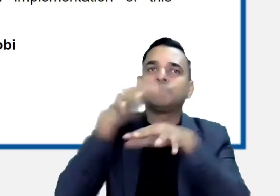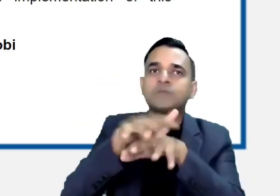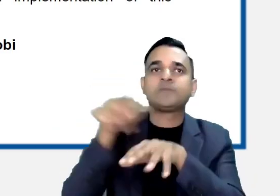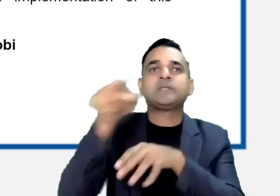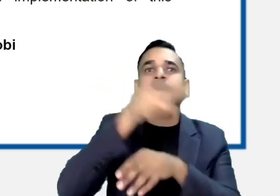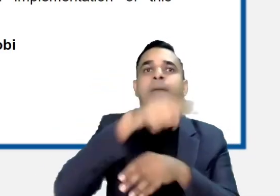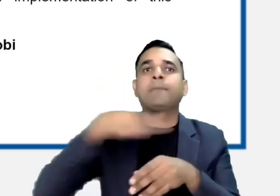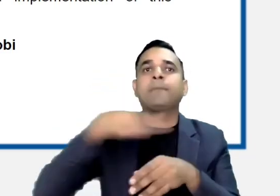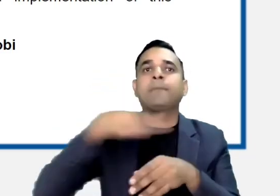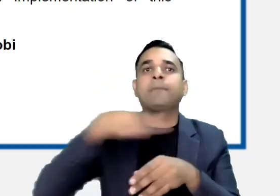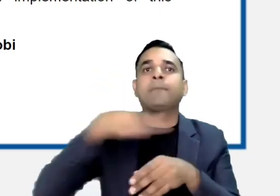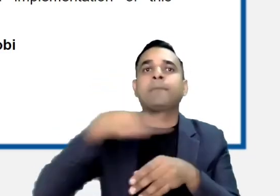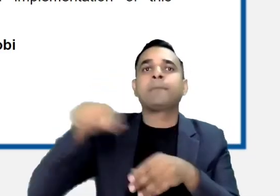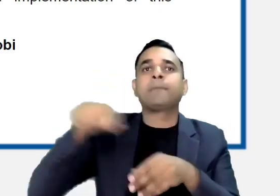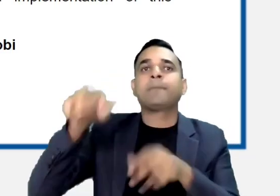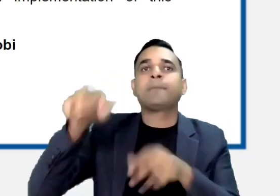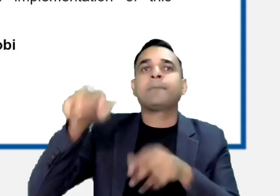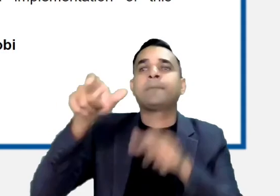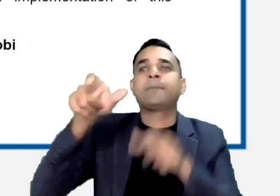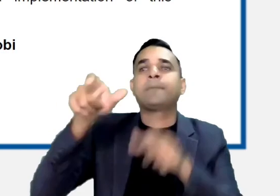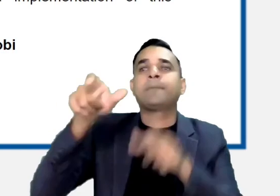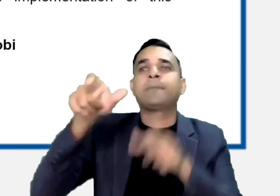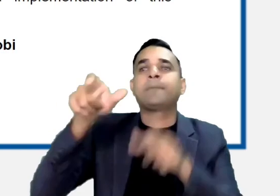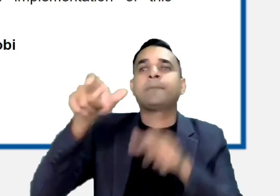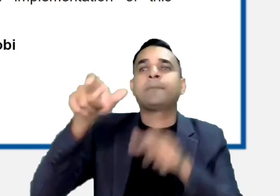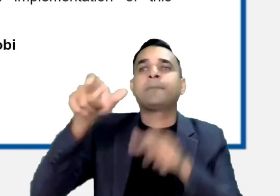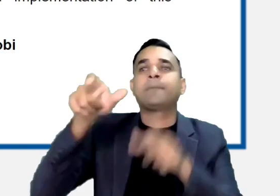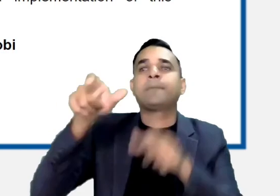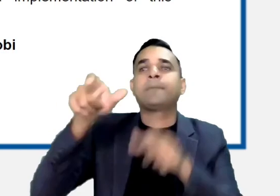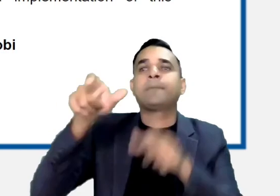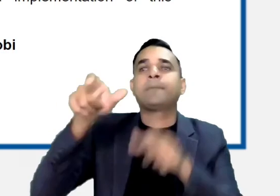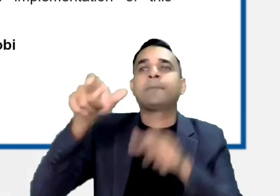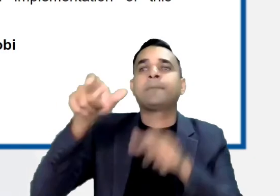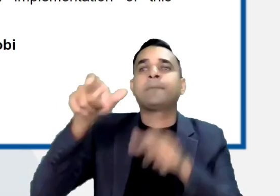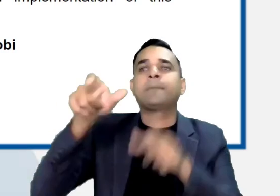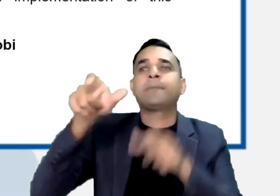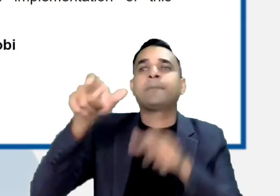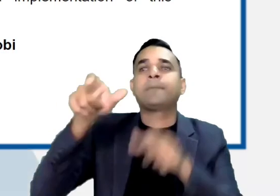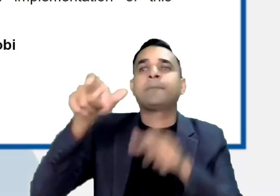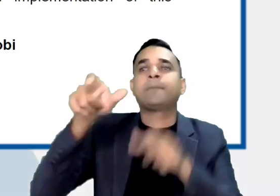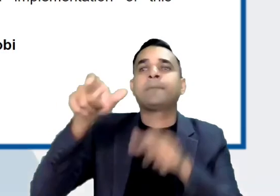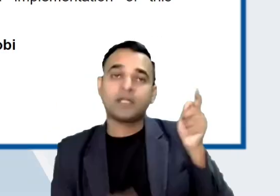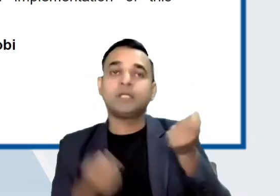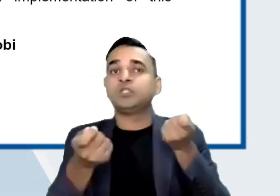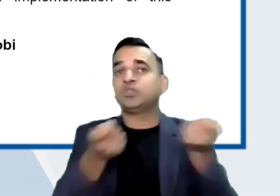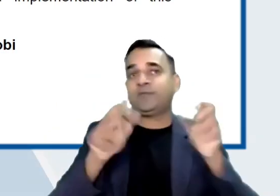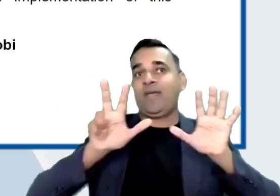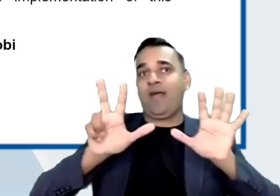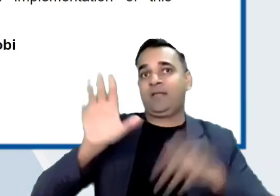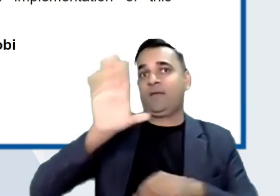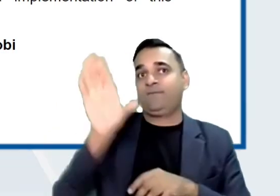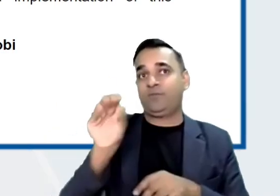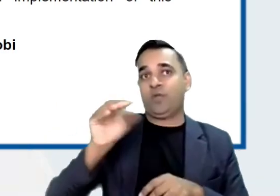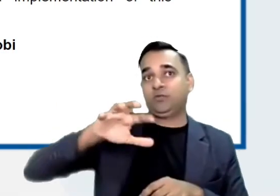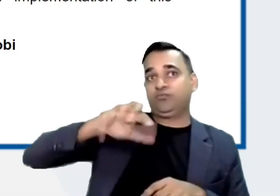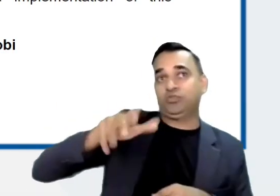to submit the Nairobi Declaration to the African Union Policy Organ for endorsement and advocate for